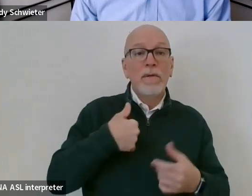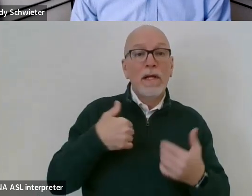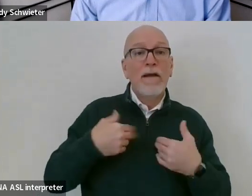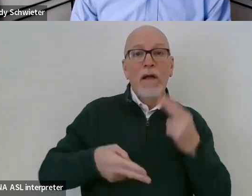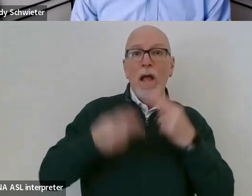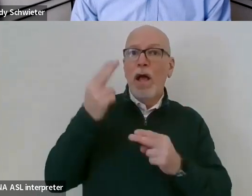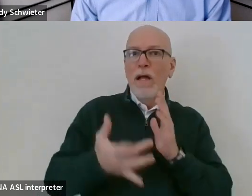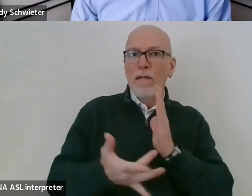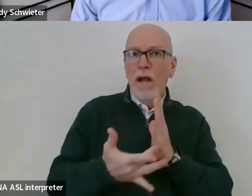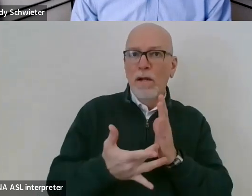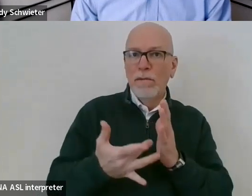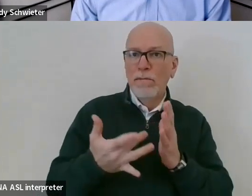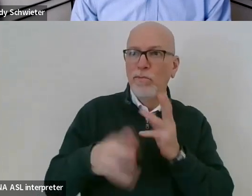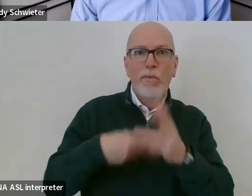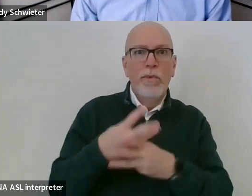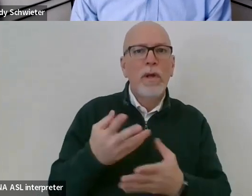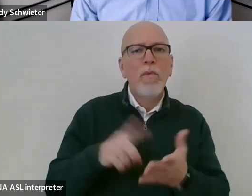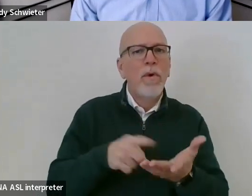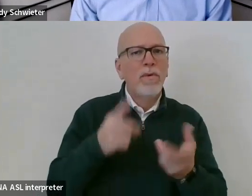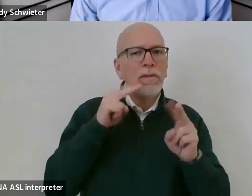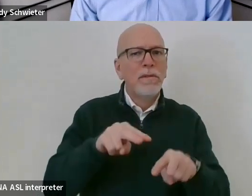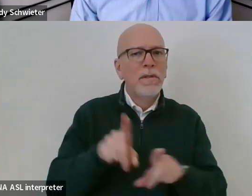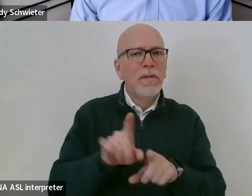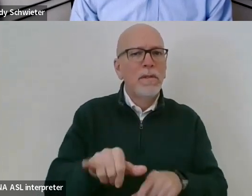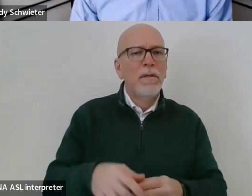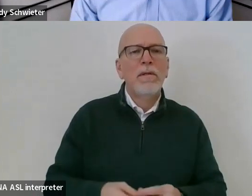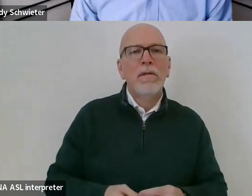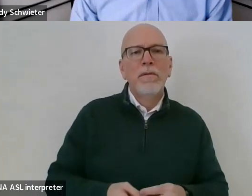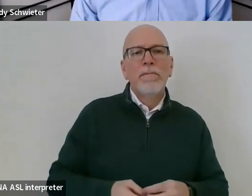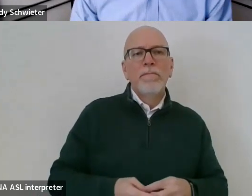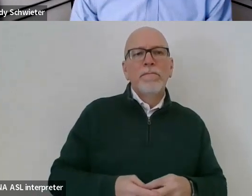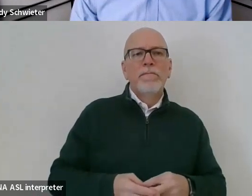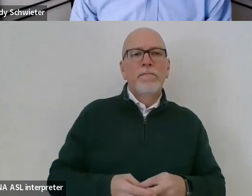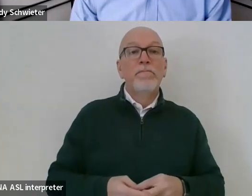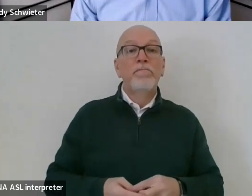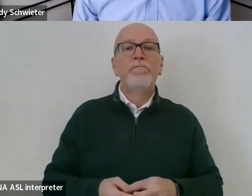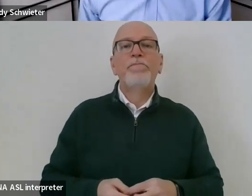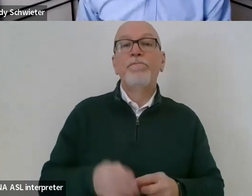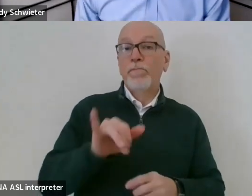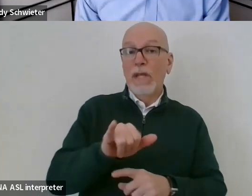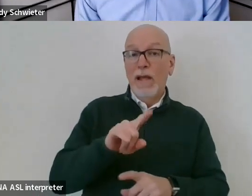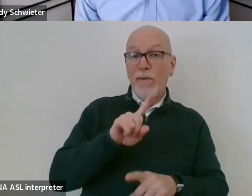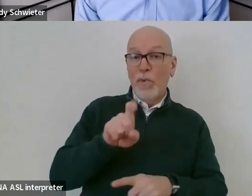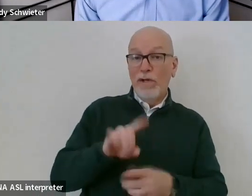technological environments. What do you see there? I can take that question on the translation front.